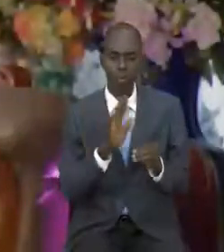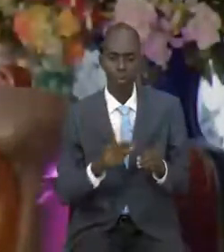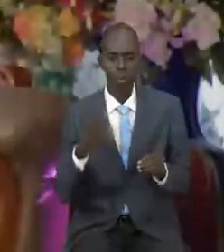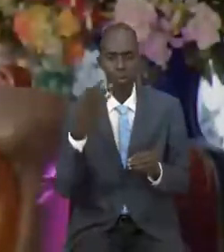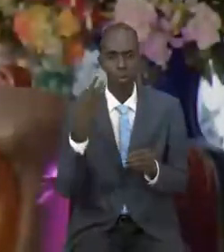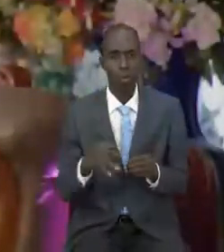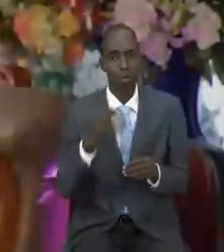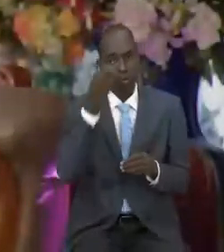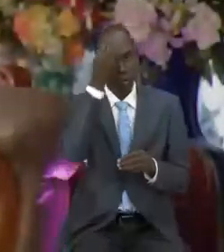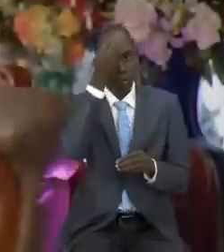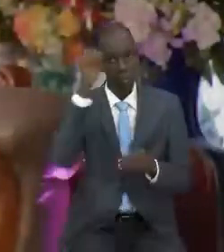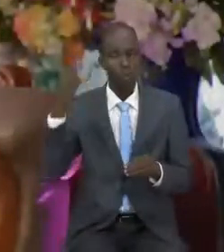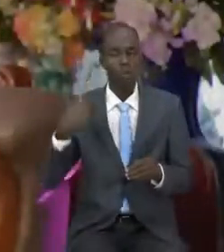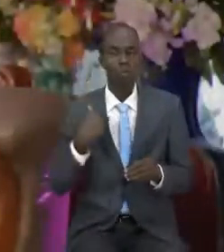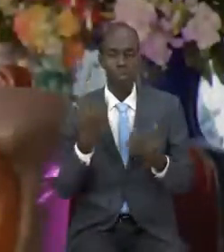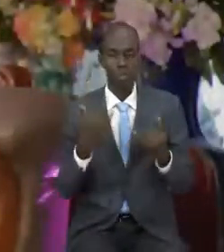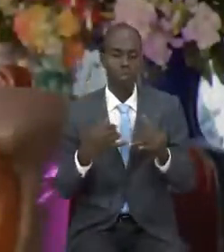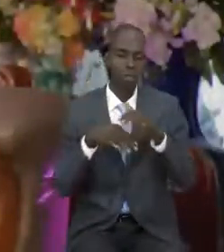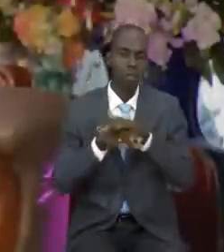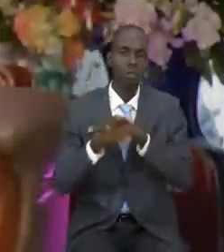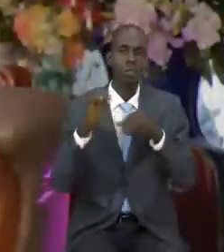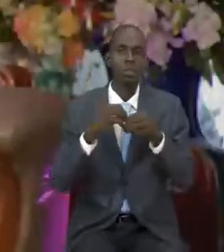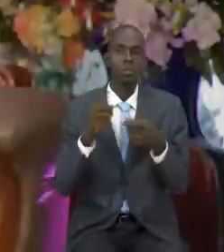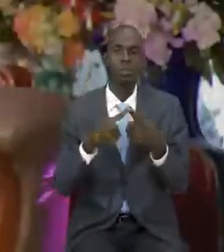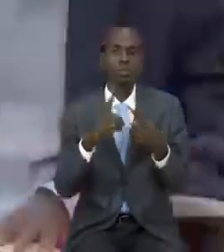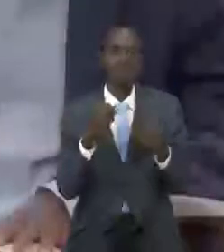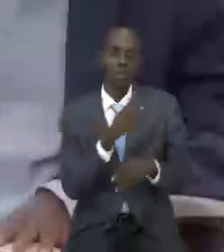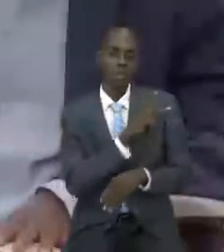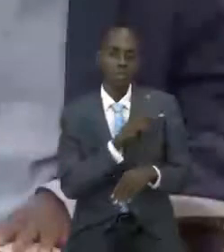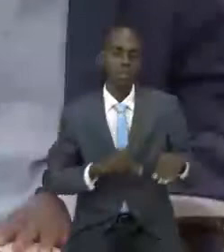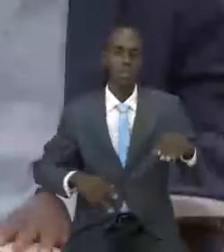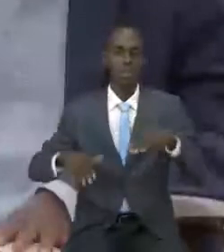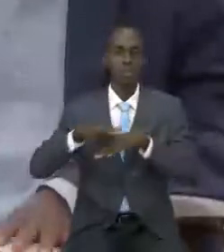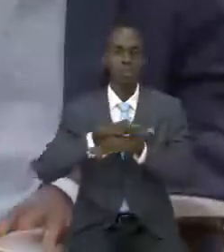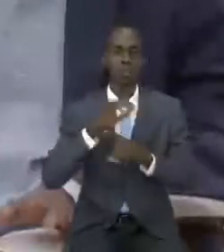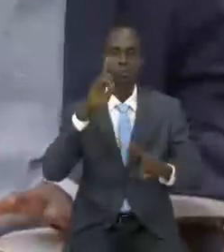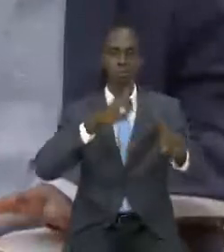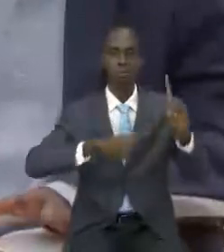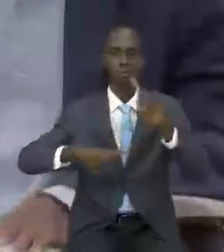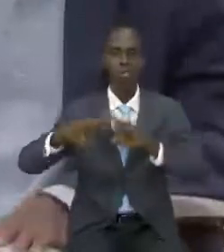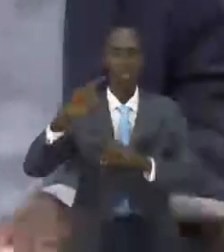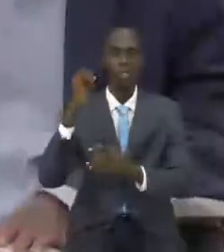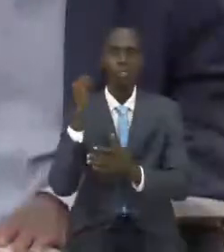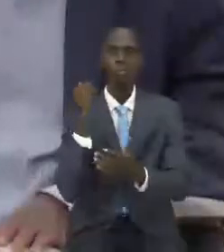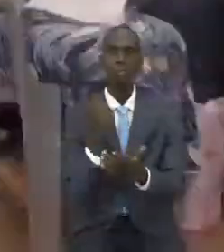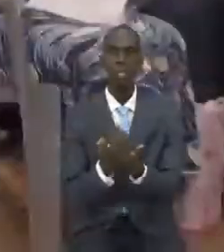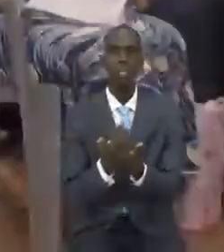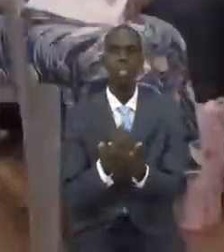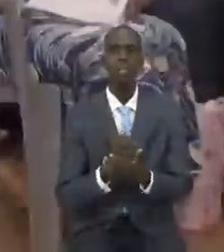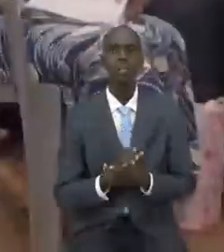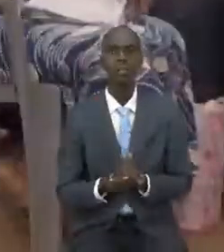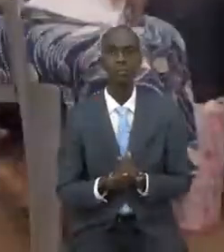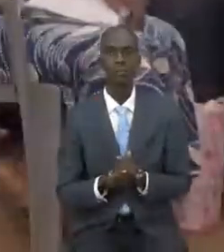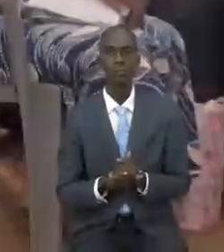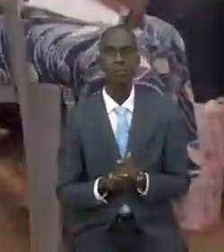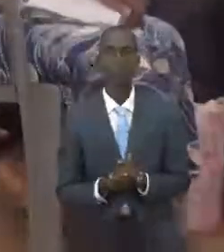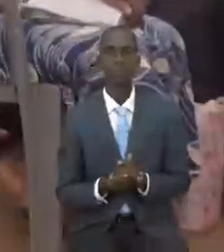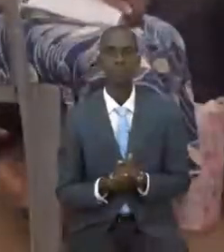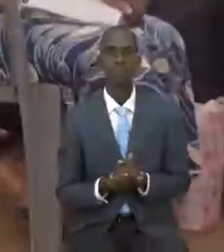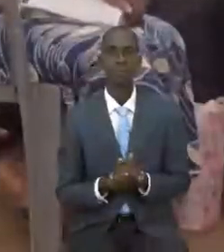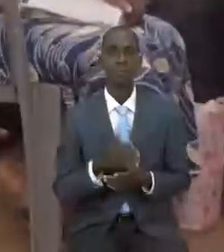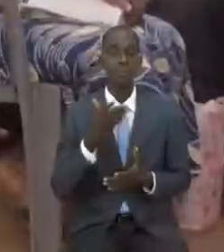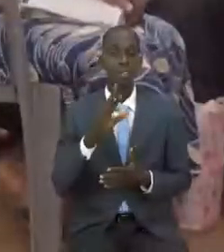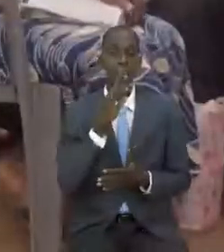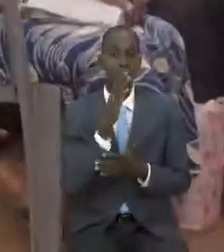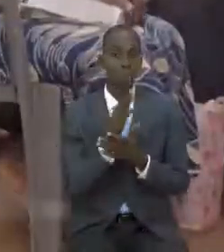enter into the kingdom. Amen. Amen. I said amen. Amen. There are some